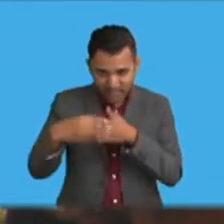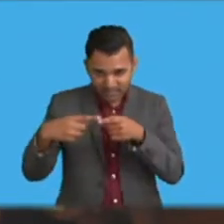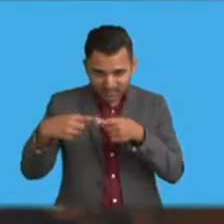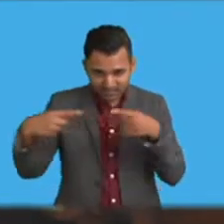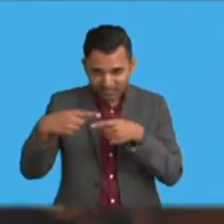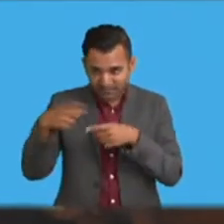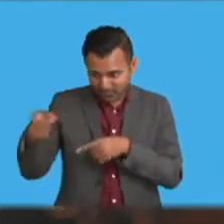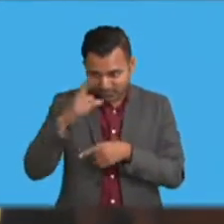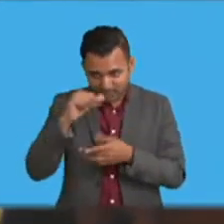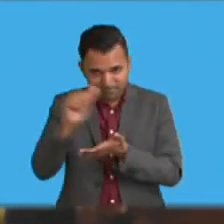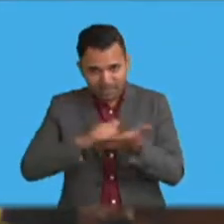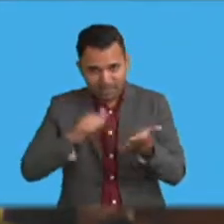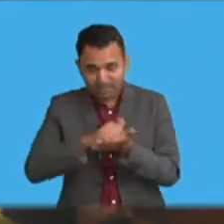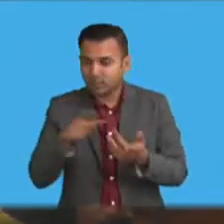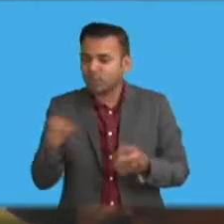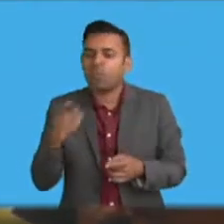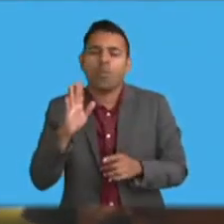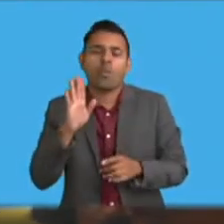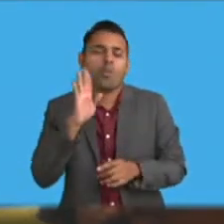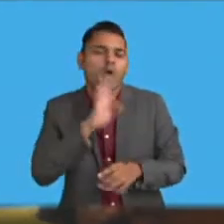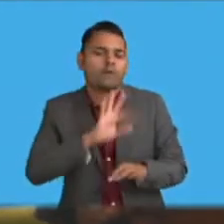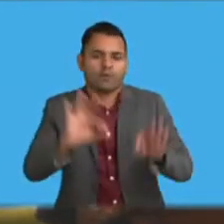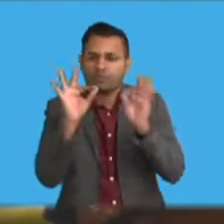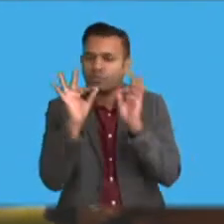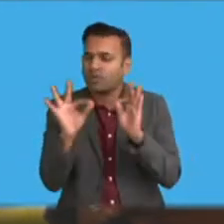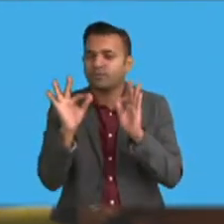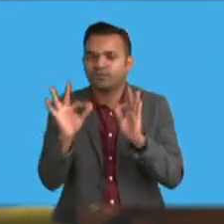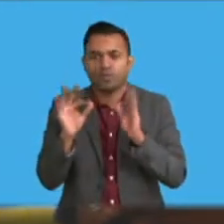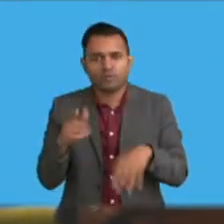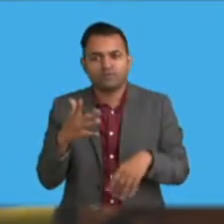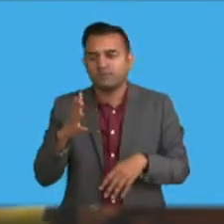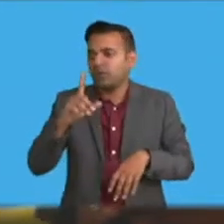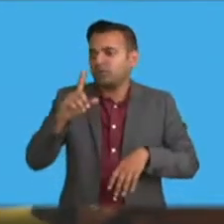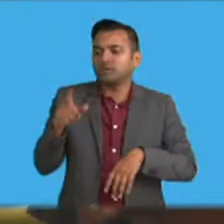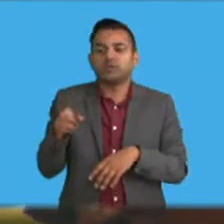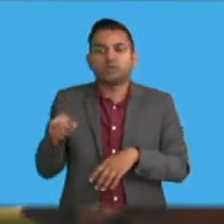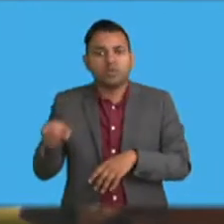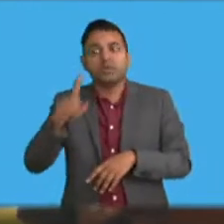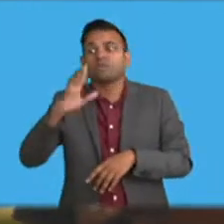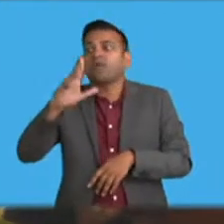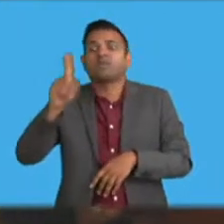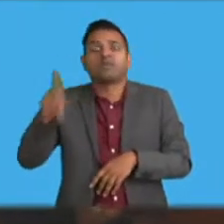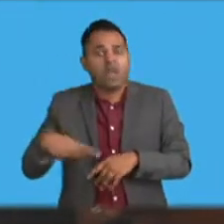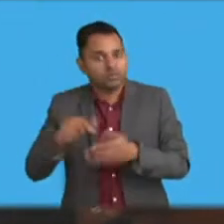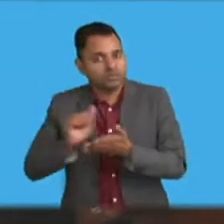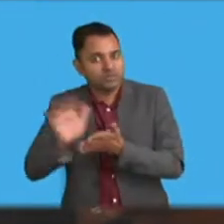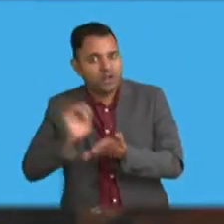story. She earns $5,000 a month from sales of flowers, Madam Speaker.